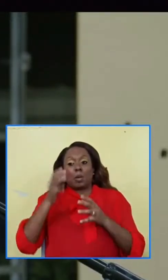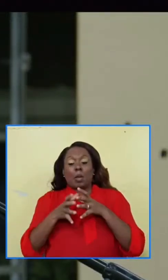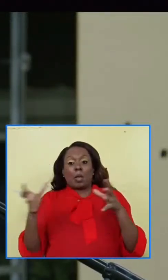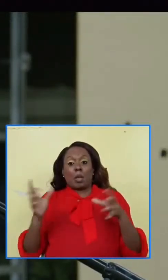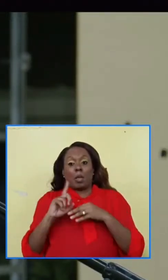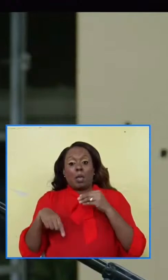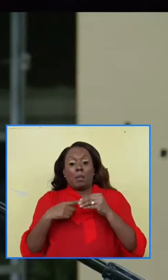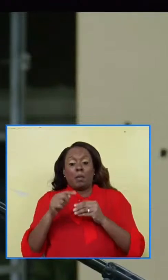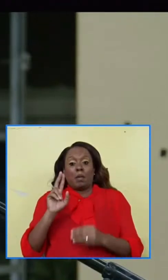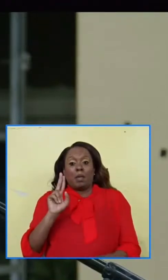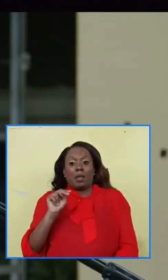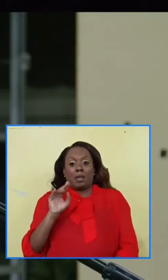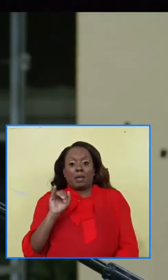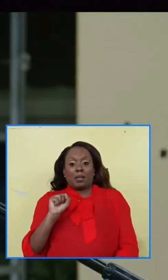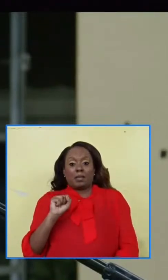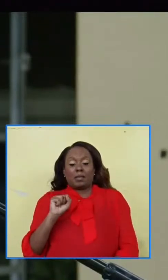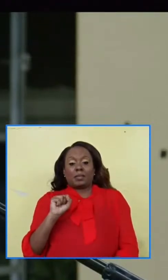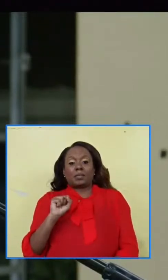admit,